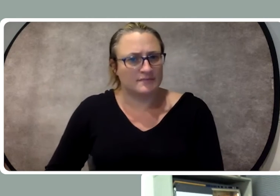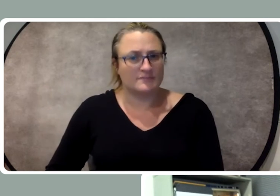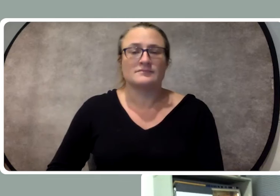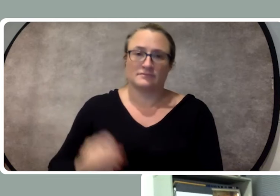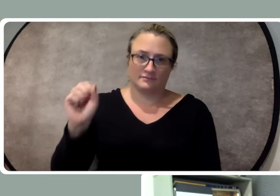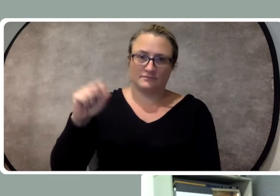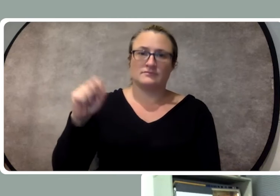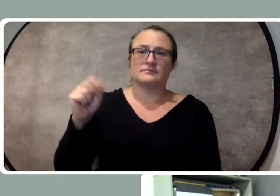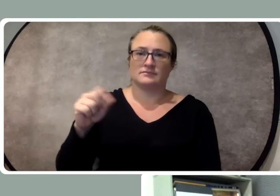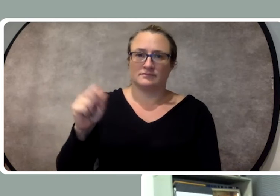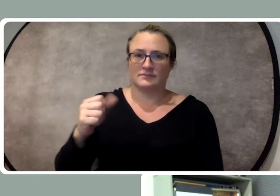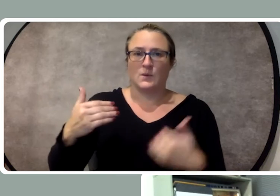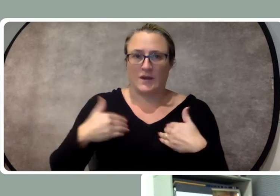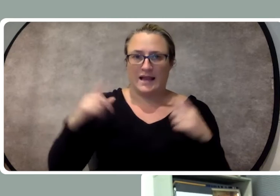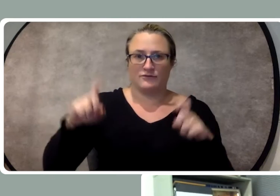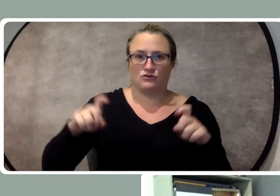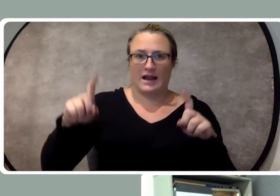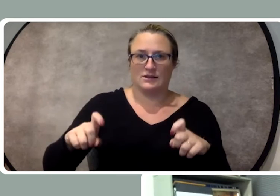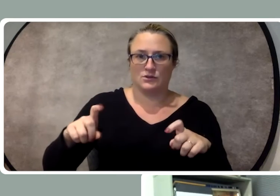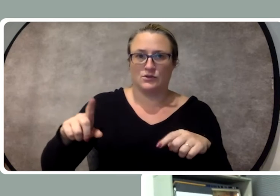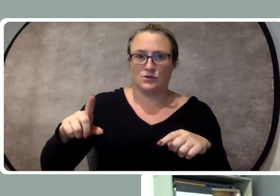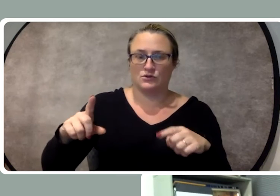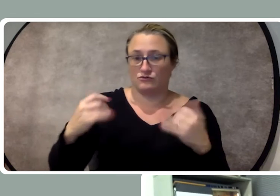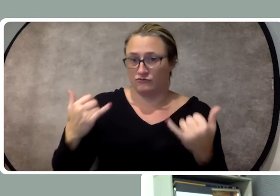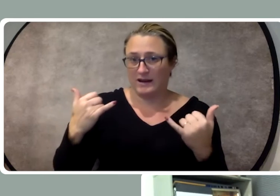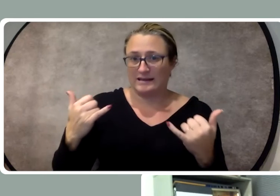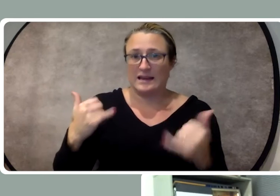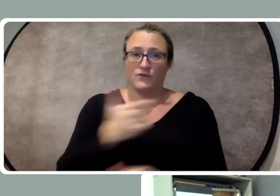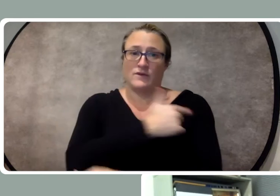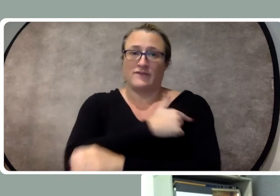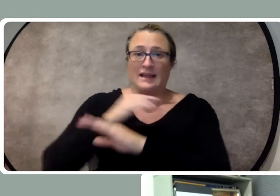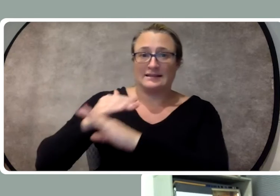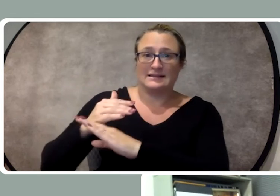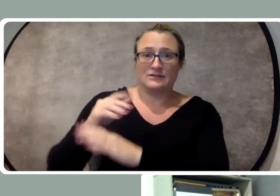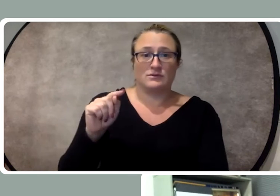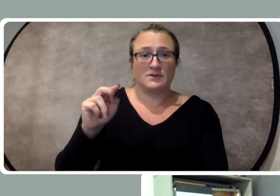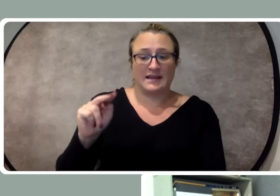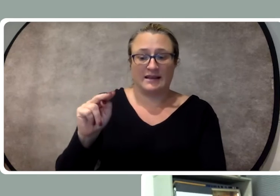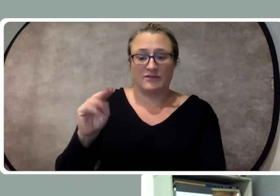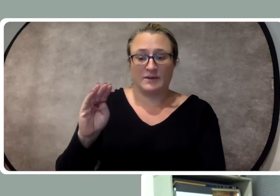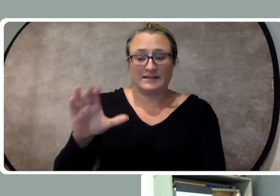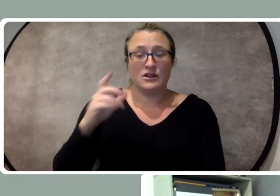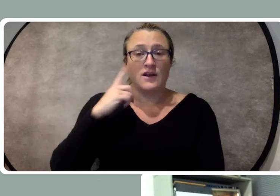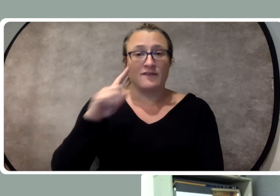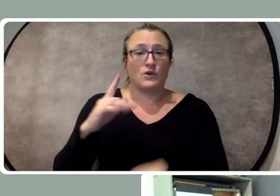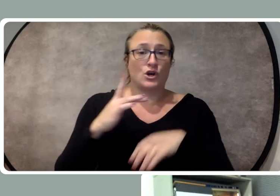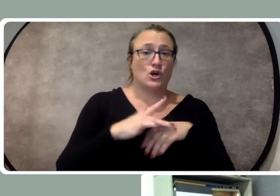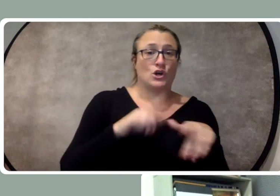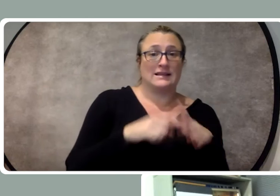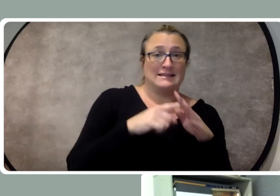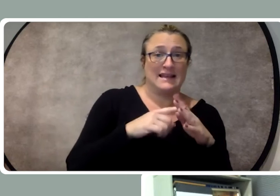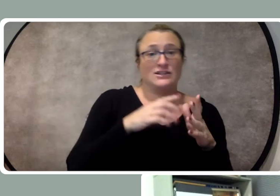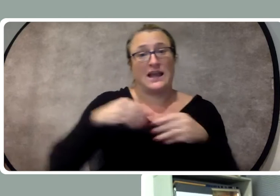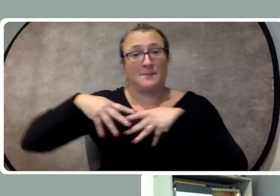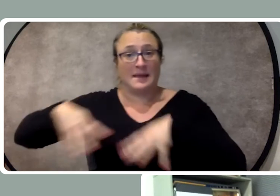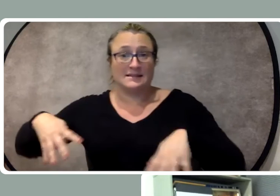Yes, there are clinical trials going on with vaccines in triple negative for early stage patients, as well as patients with metastatic